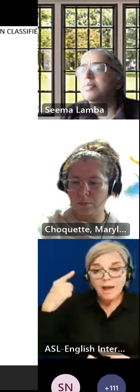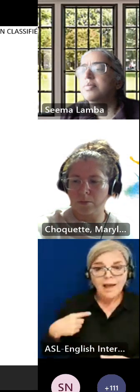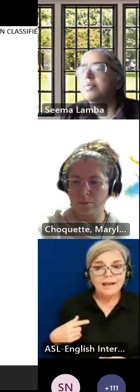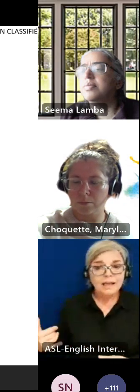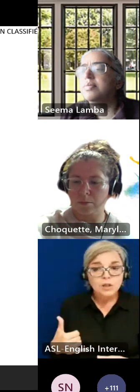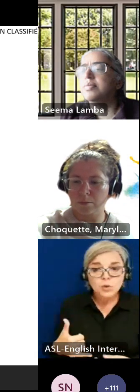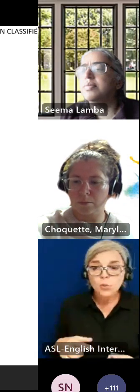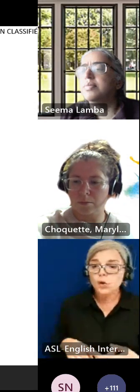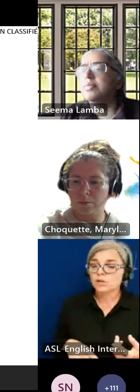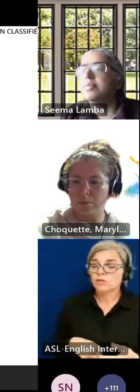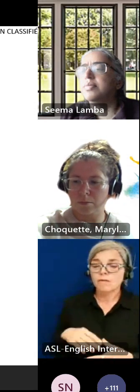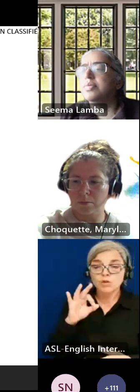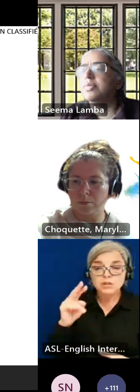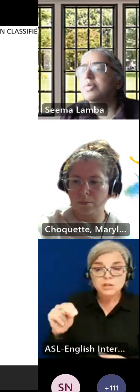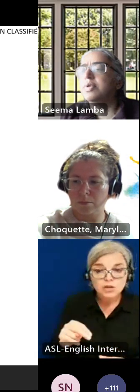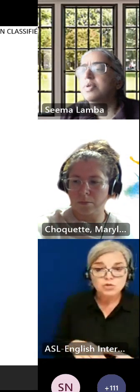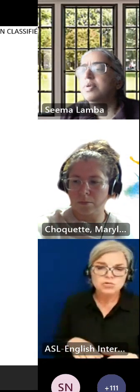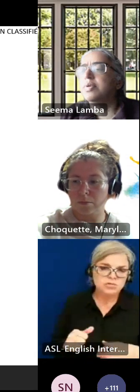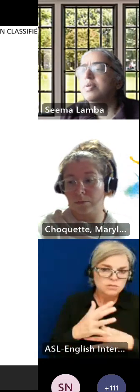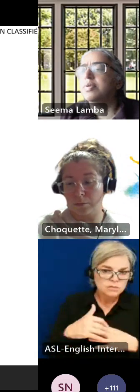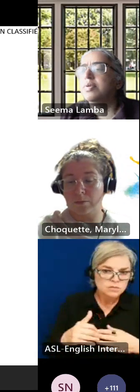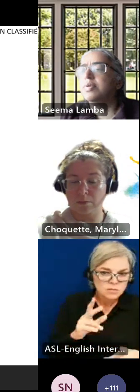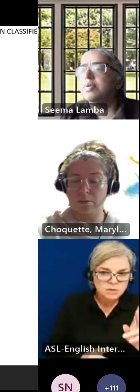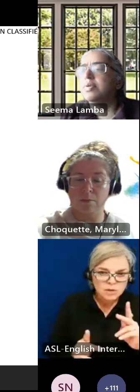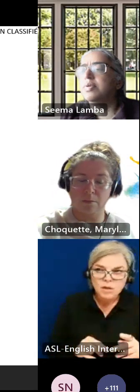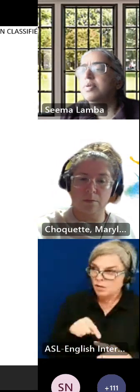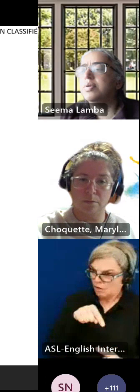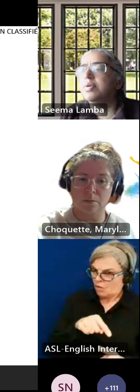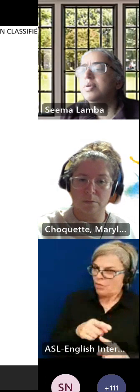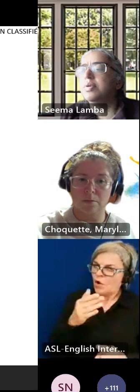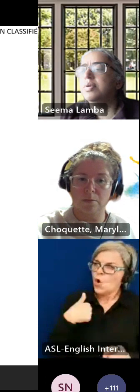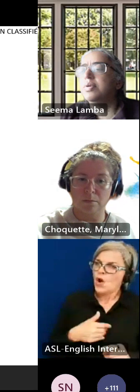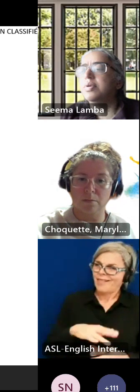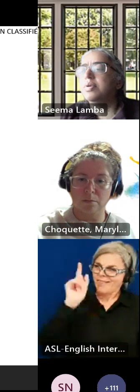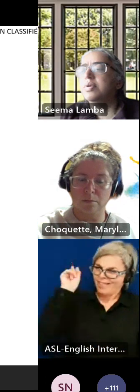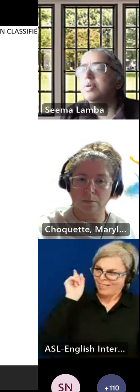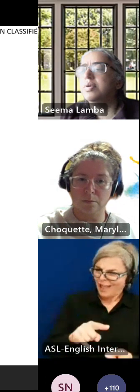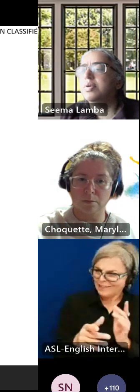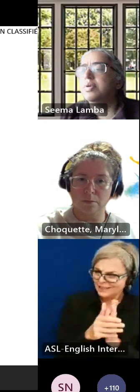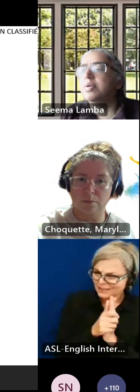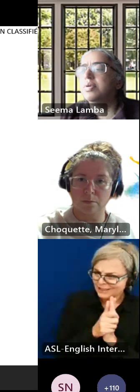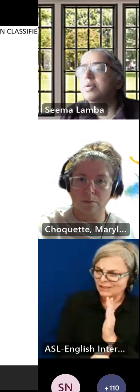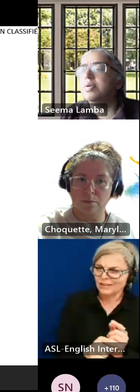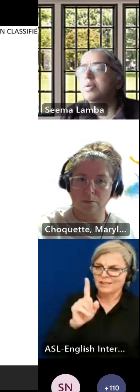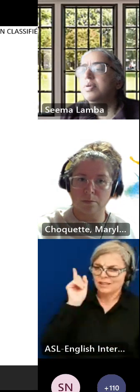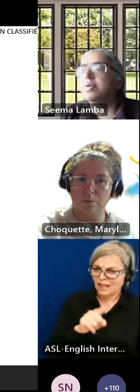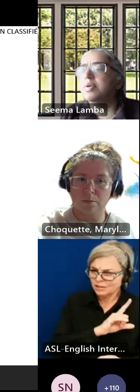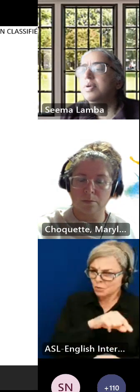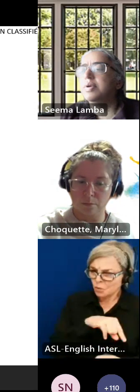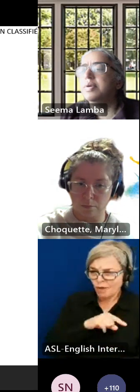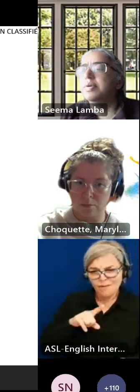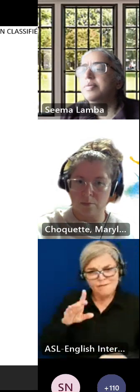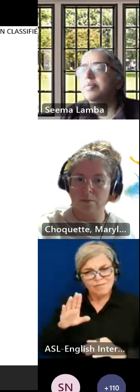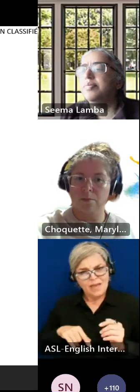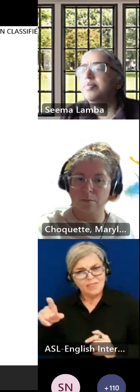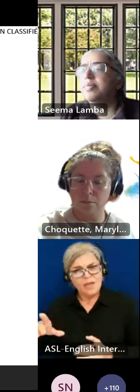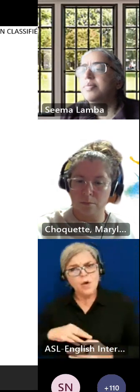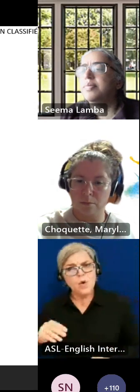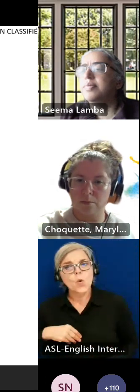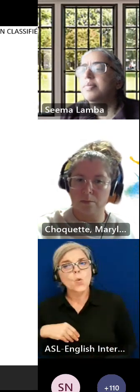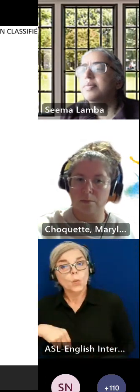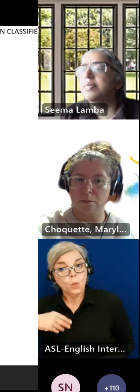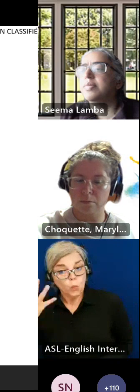employees are less meritorious than their white racialized colleagues. In